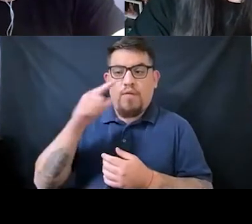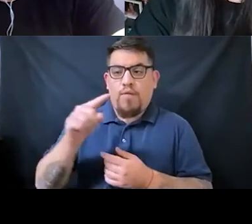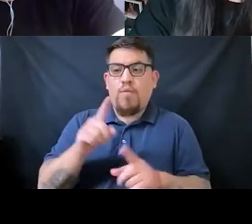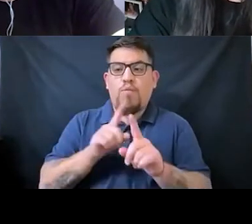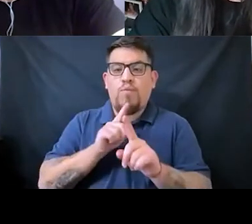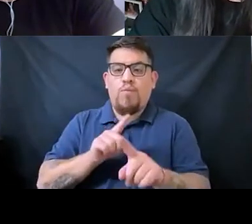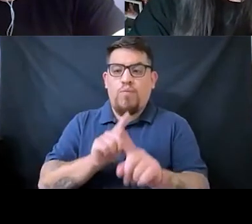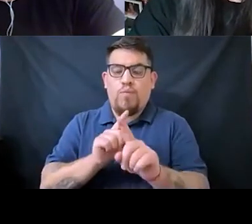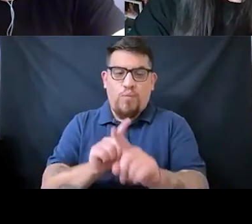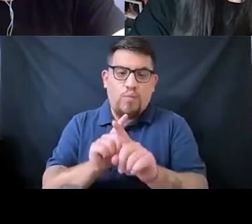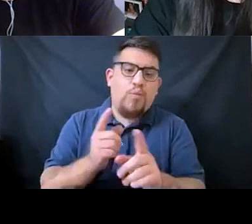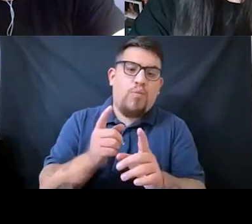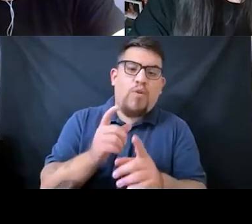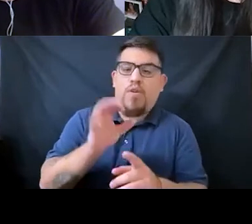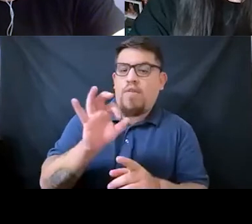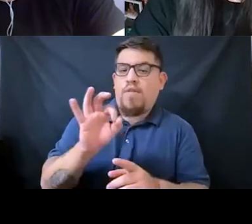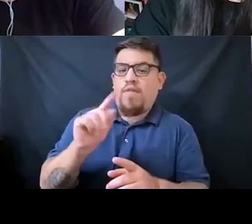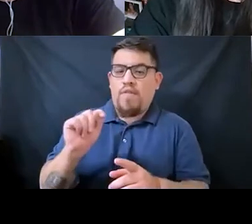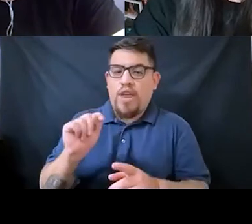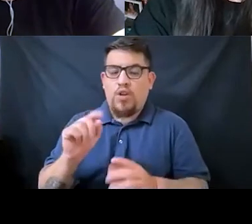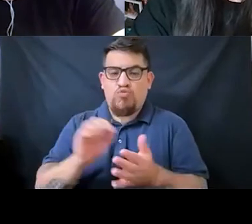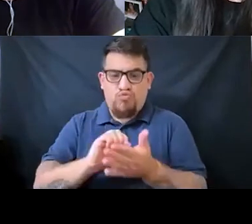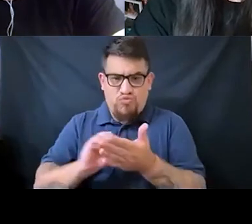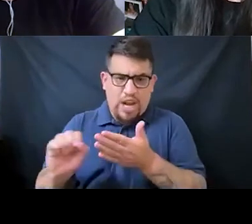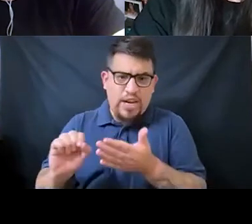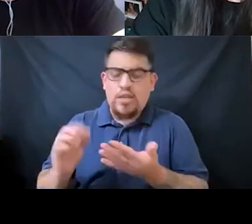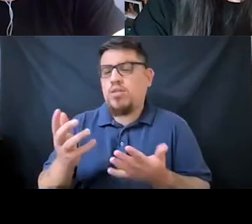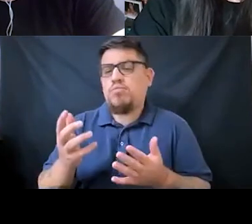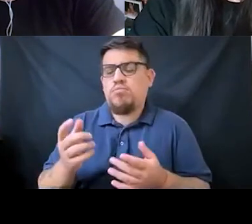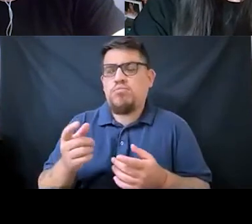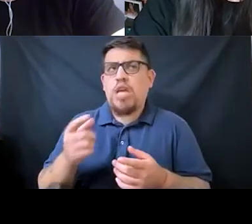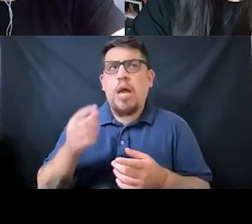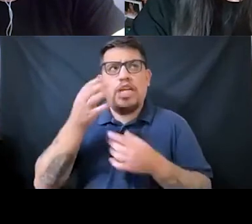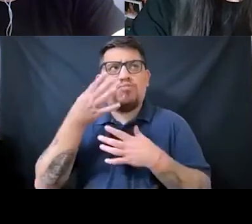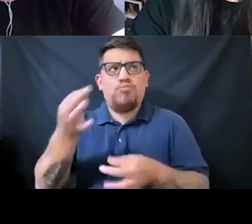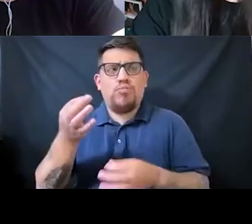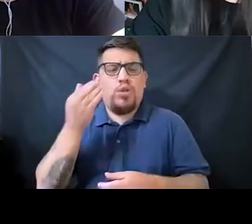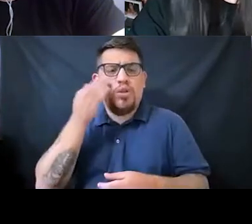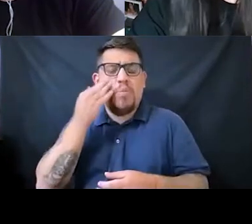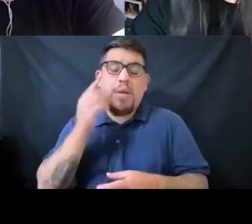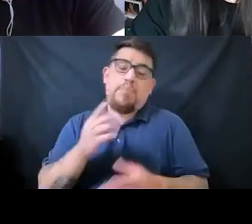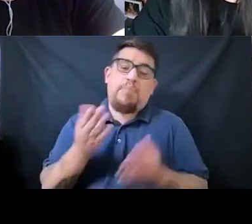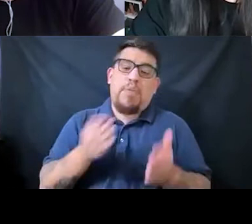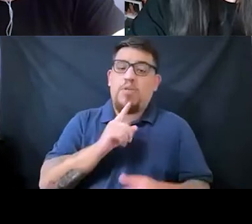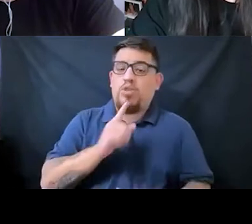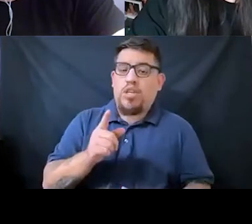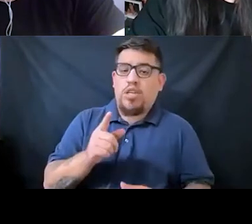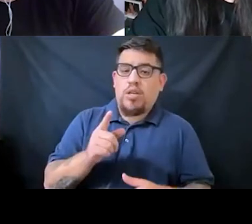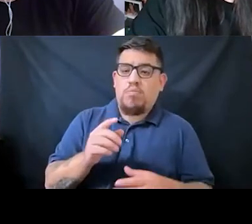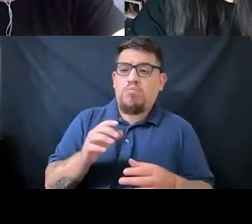fat writing. That would be interesting to know. I mean, I'm sure they're all open to it, but then some places